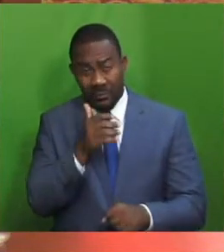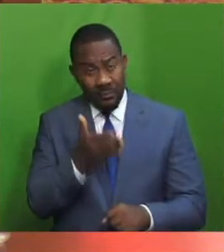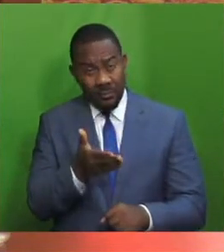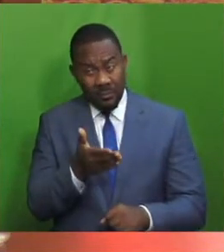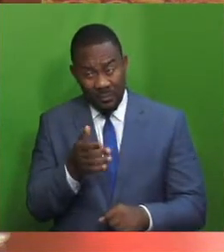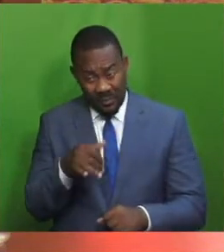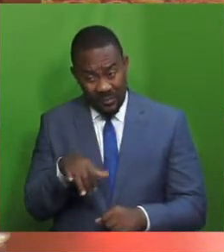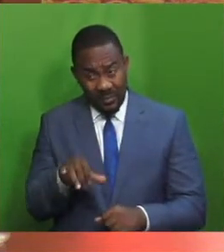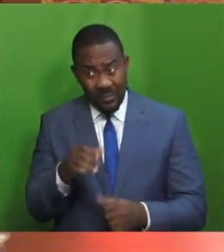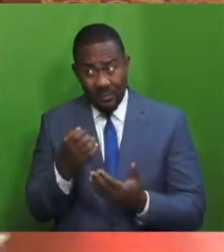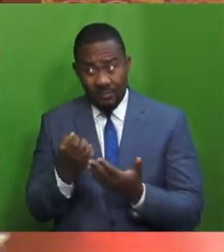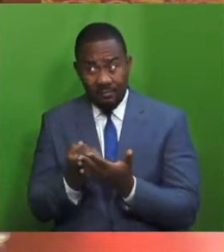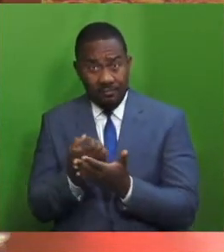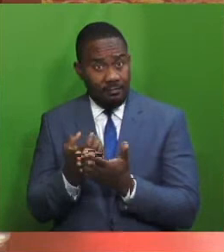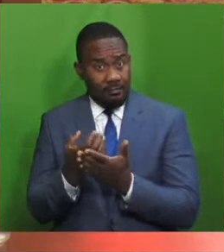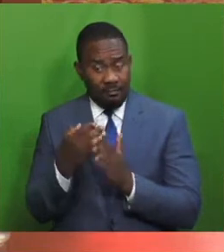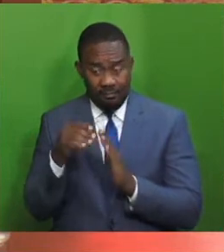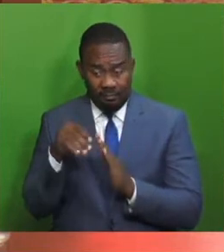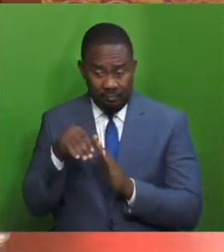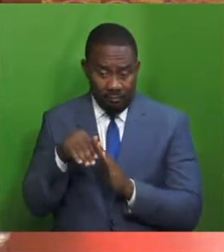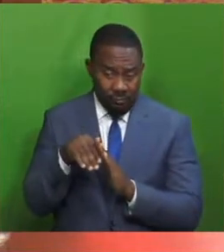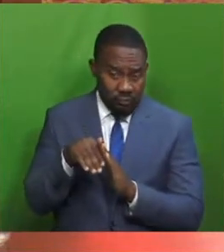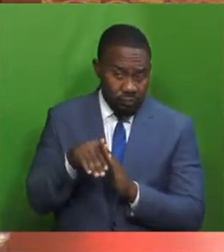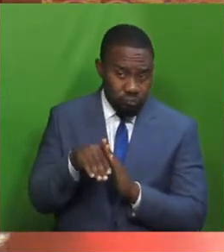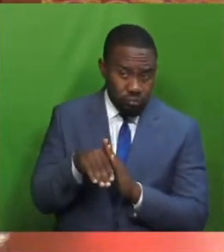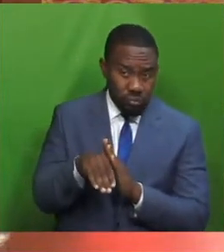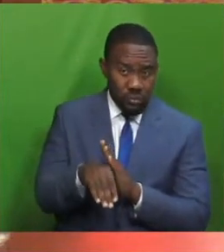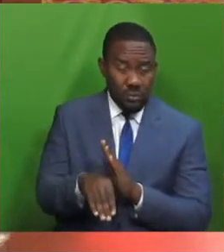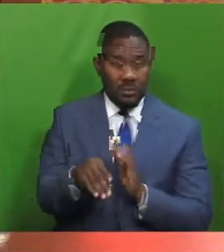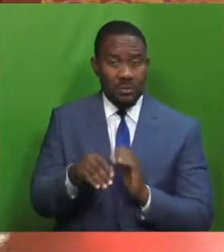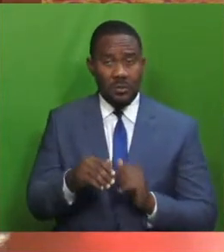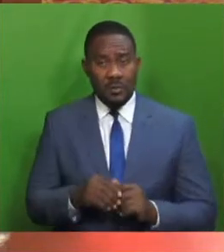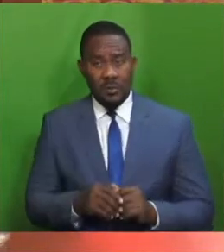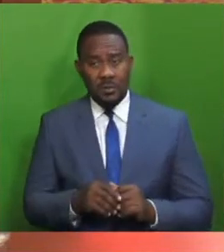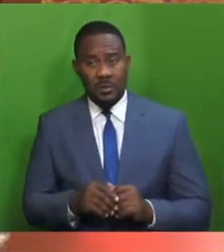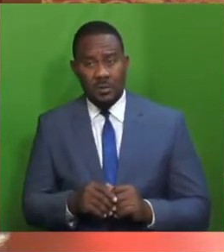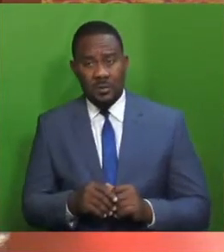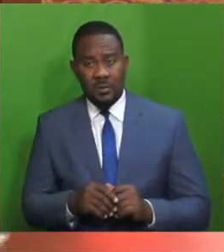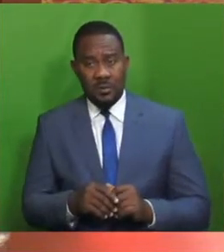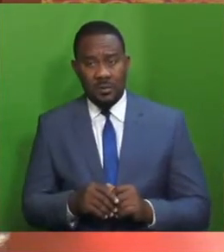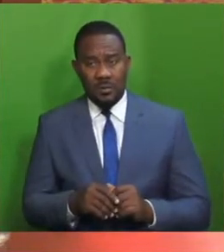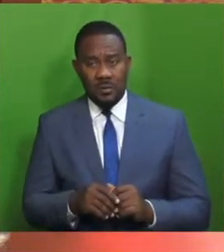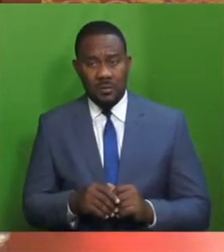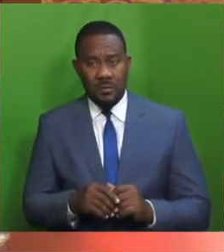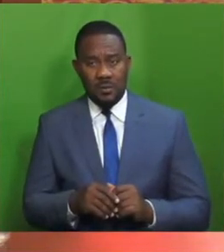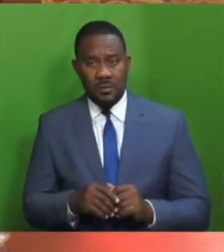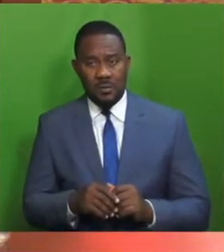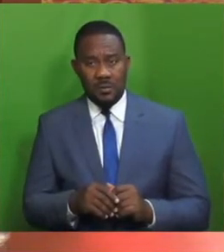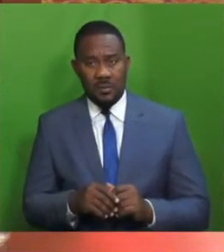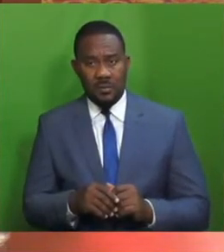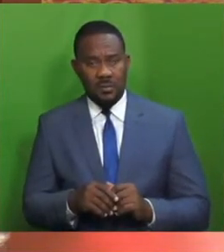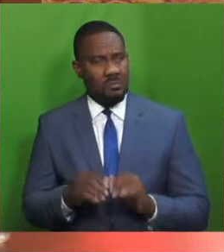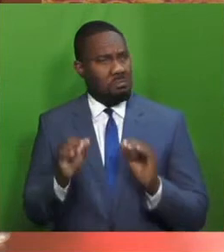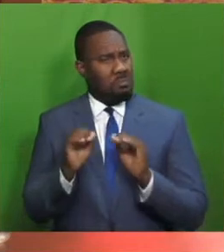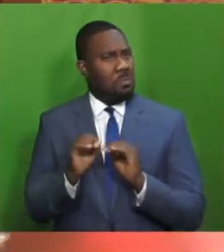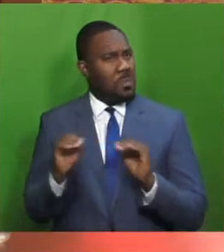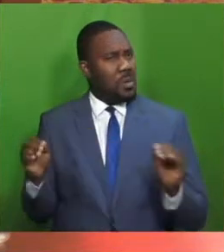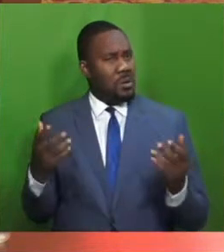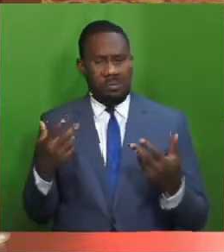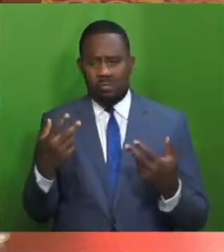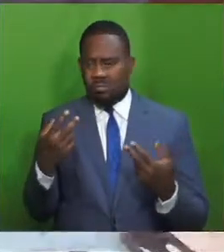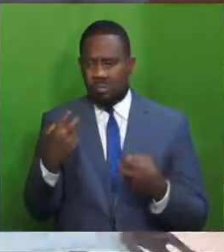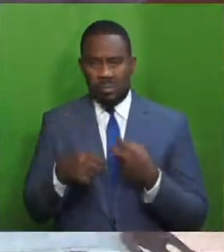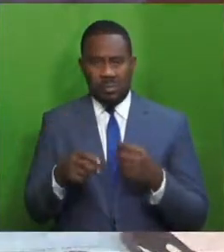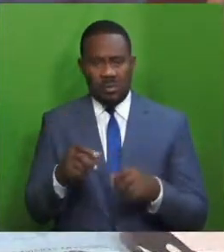our economy took a nosedive. There was no force majeure in 2015, 2016,